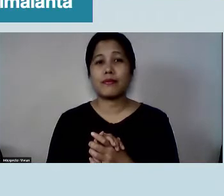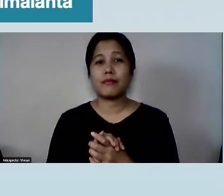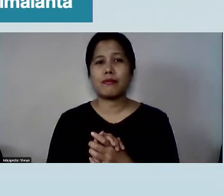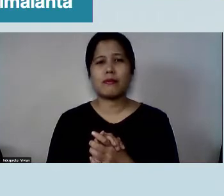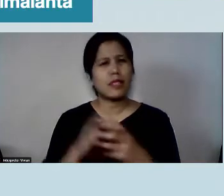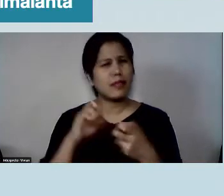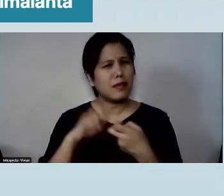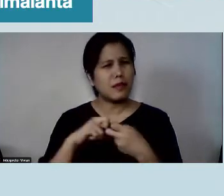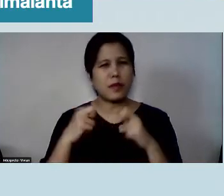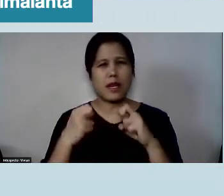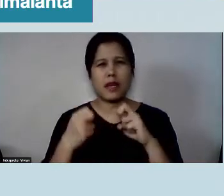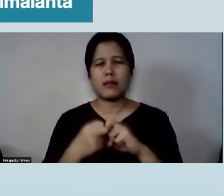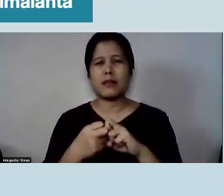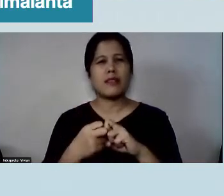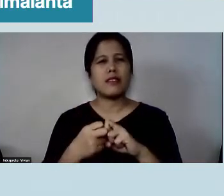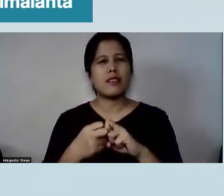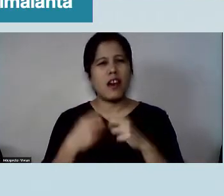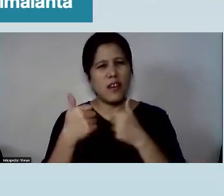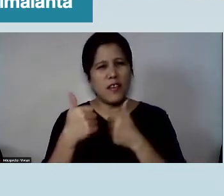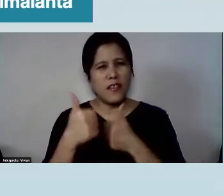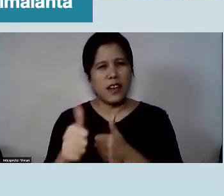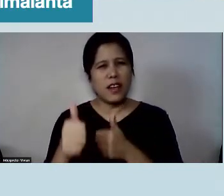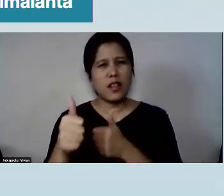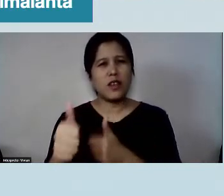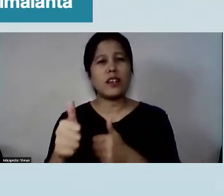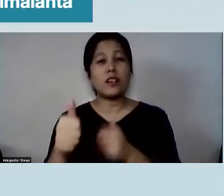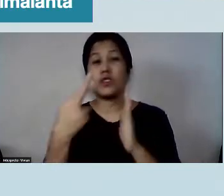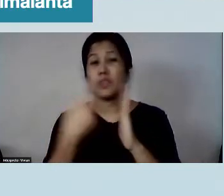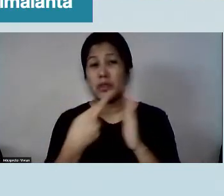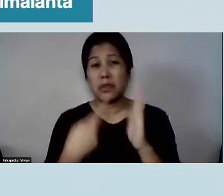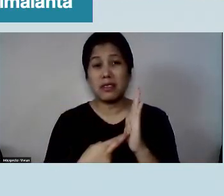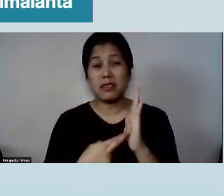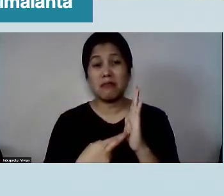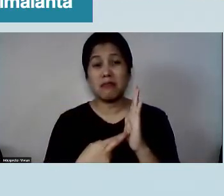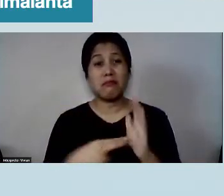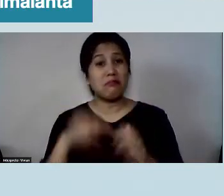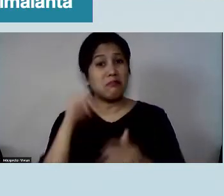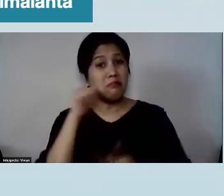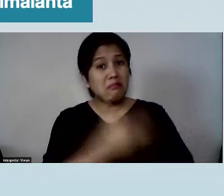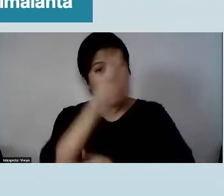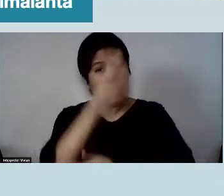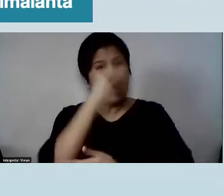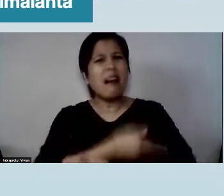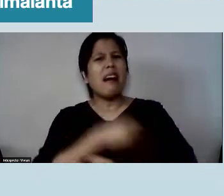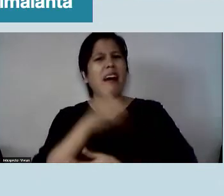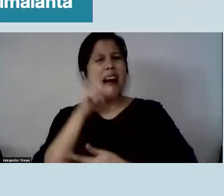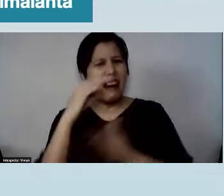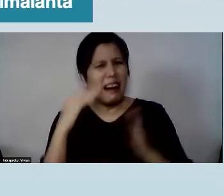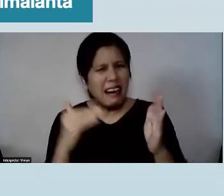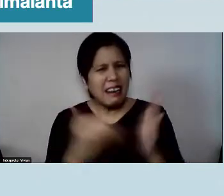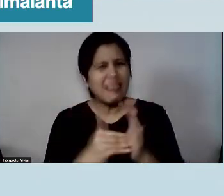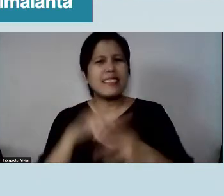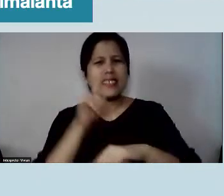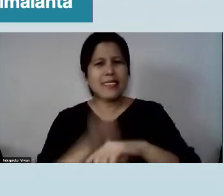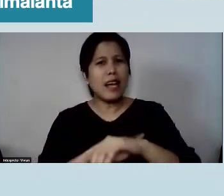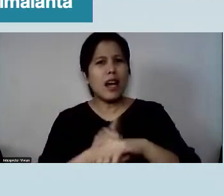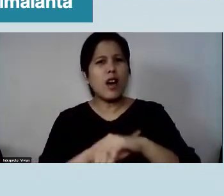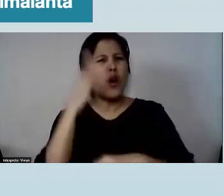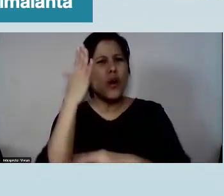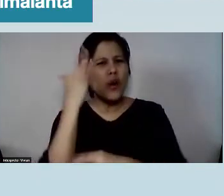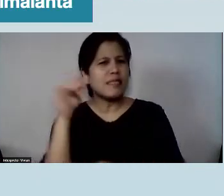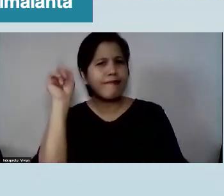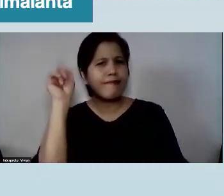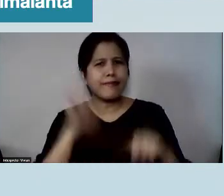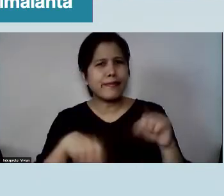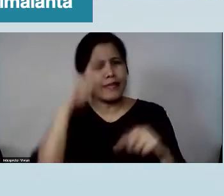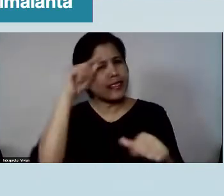Problems following the rules. You tell them and you have to repeat. And you say, anak, I told you 100 times. Why can't you remember? Hindi nga matandaan